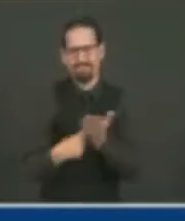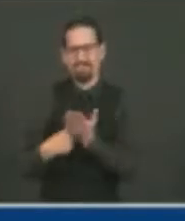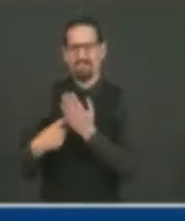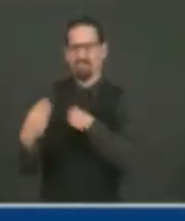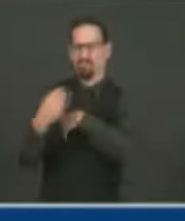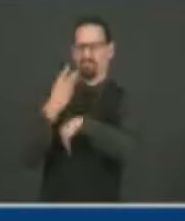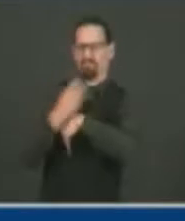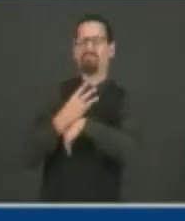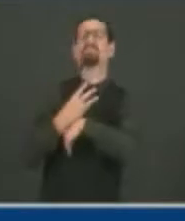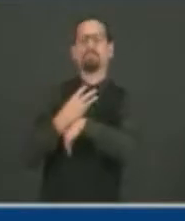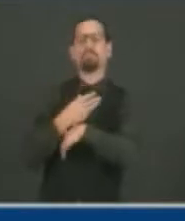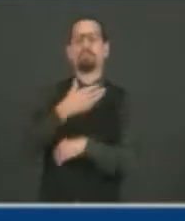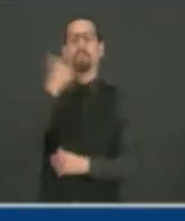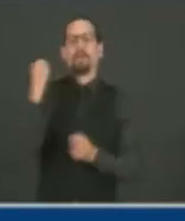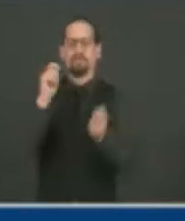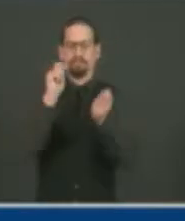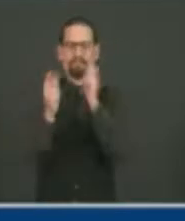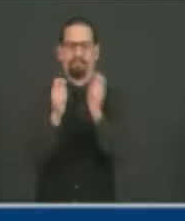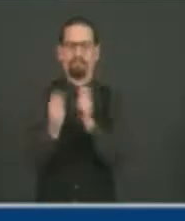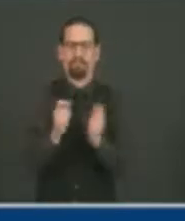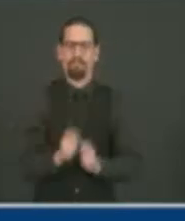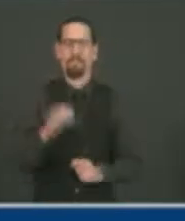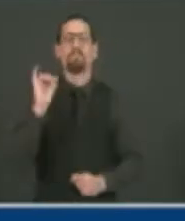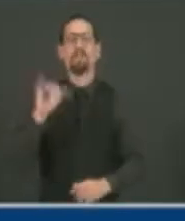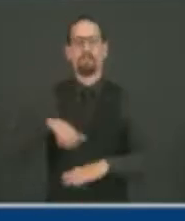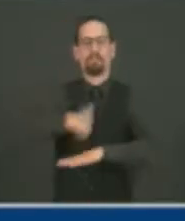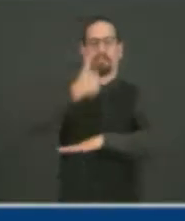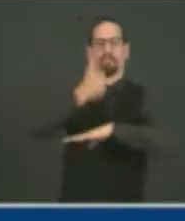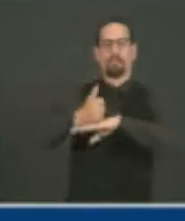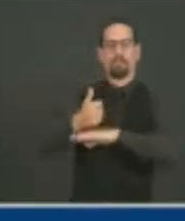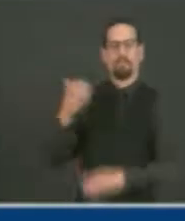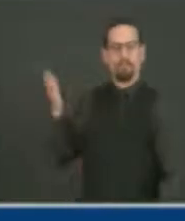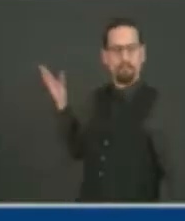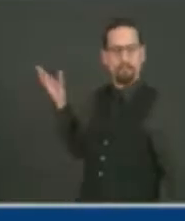At the top is the average percent positive